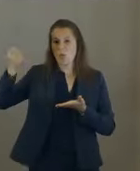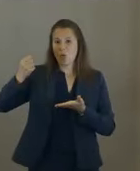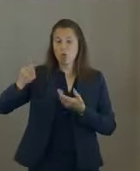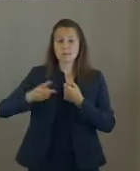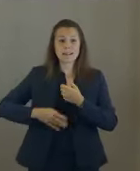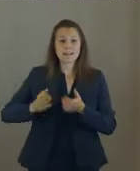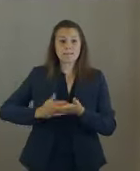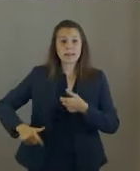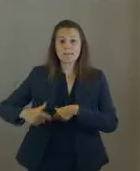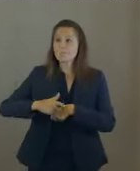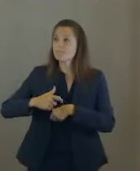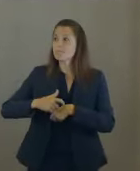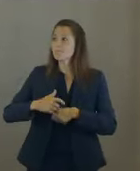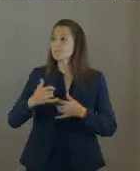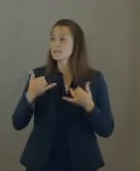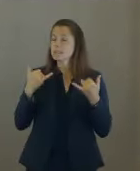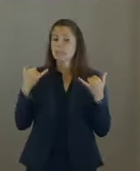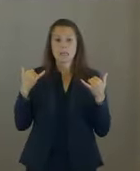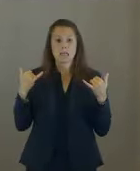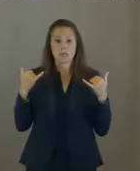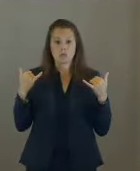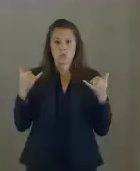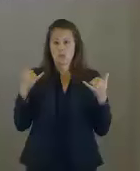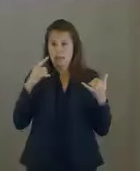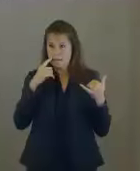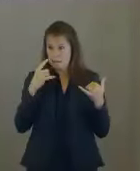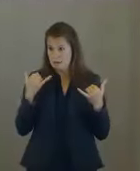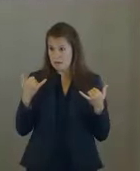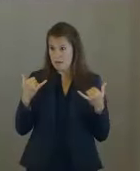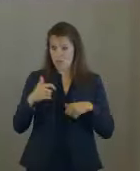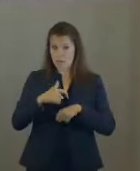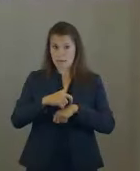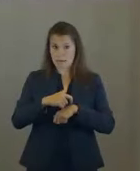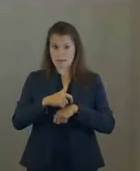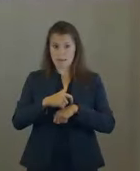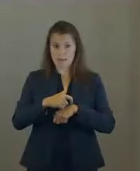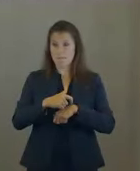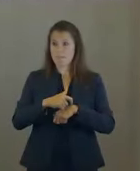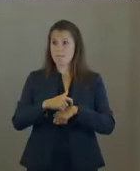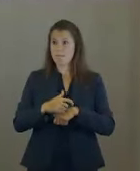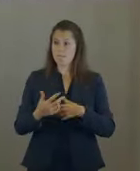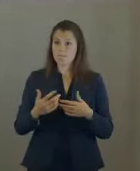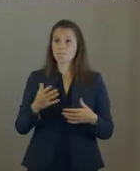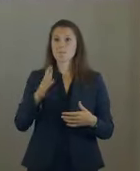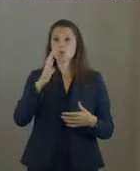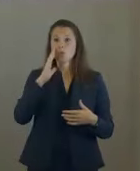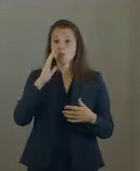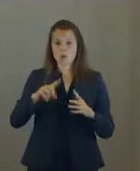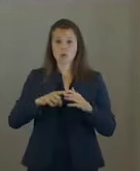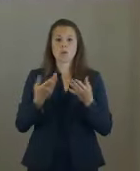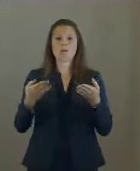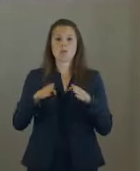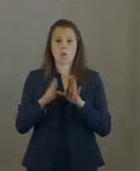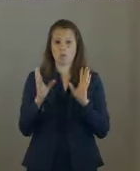time. With that, I think we have now reached that moment in the meeting where we will head into